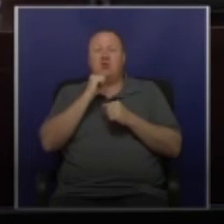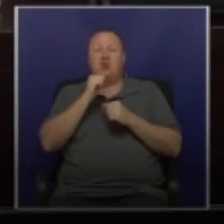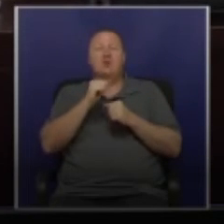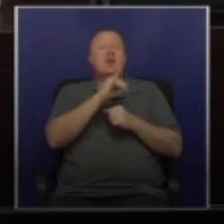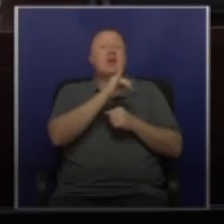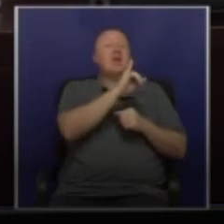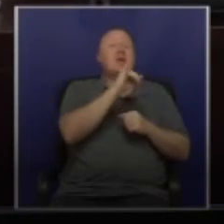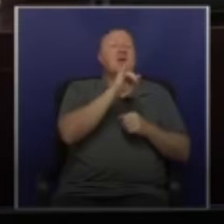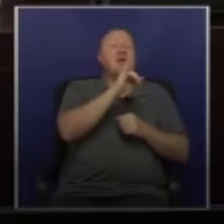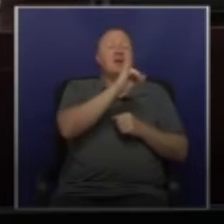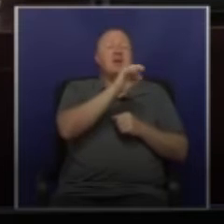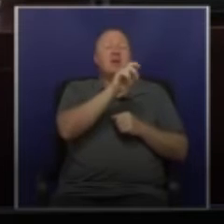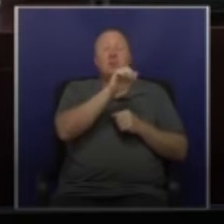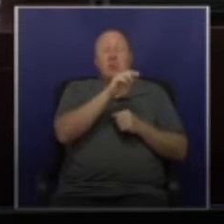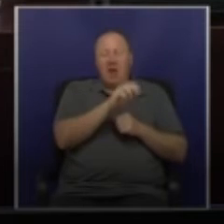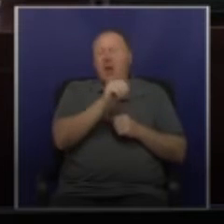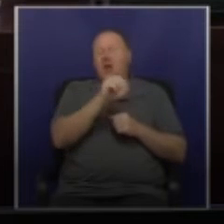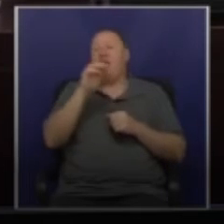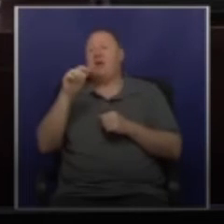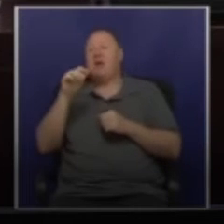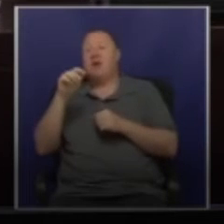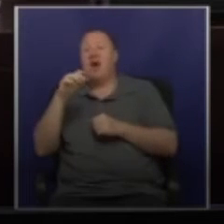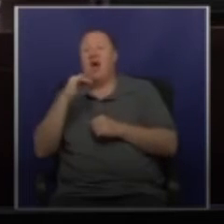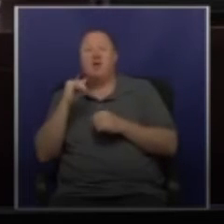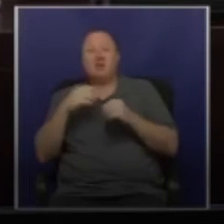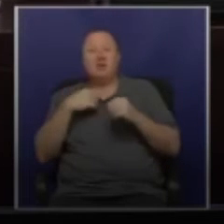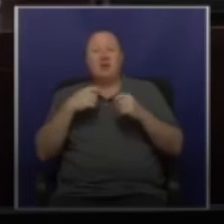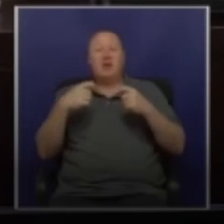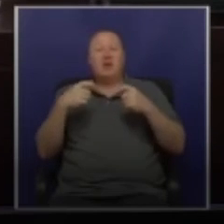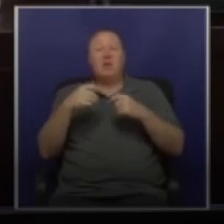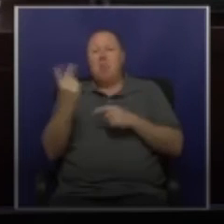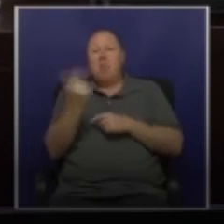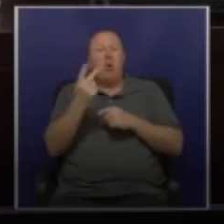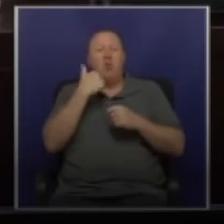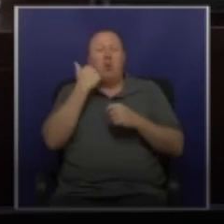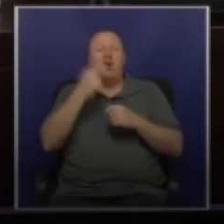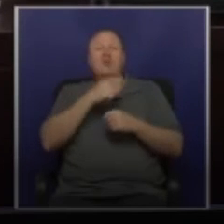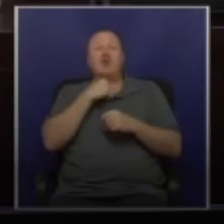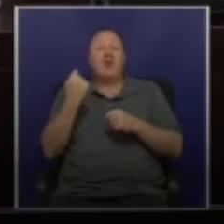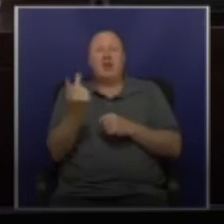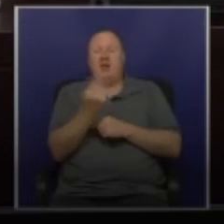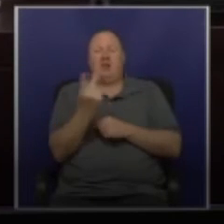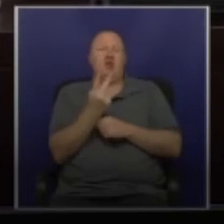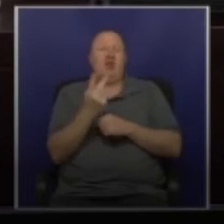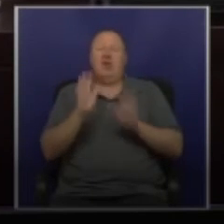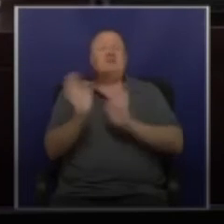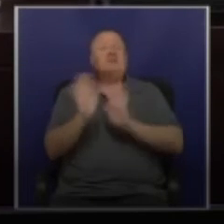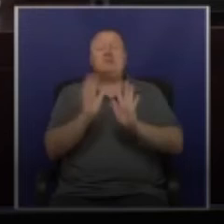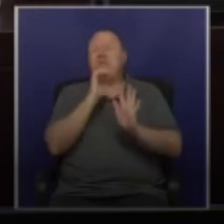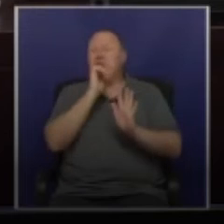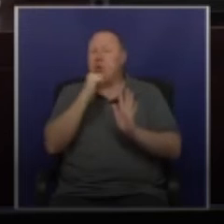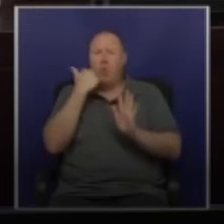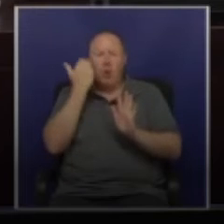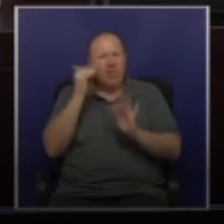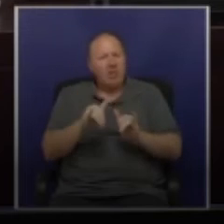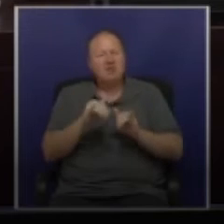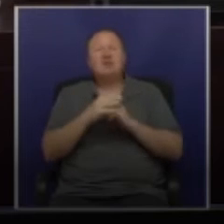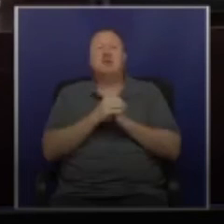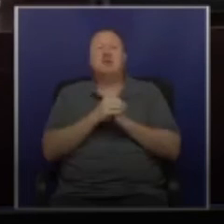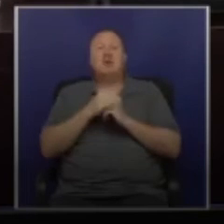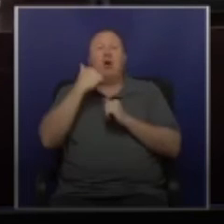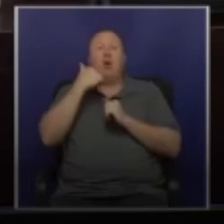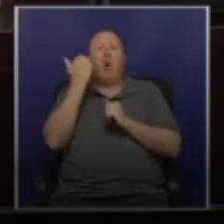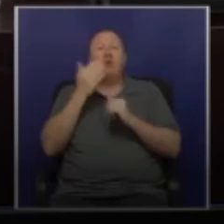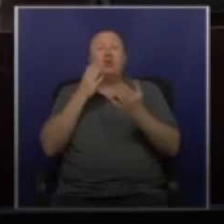rather a war between radicalism, which seeks the annihilation of the other side, and rationality, which recognizes the inherent